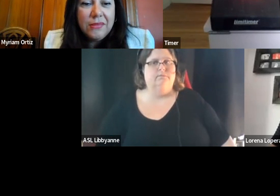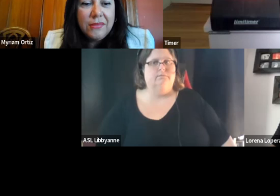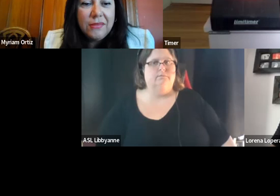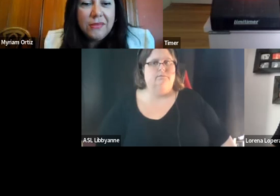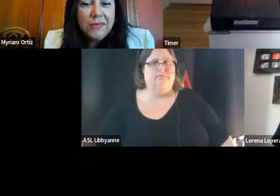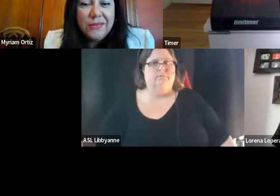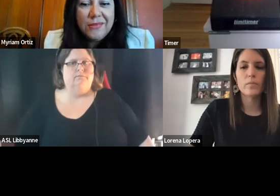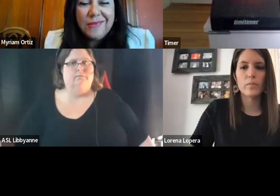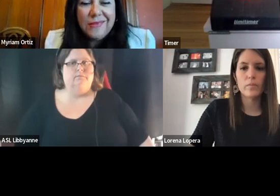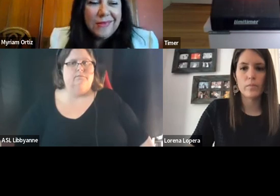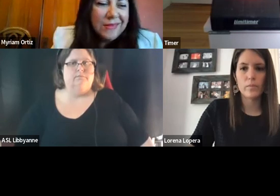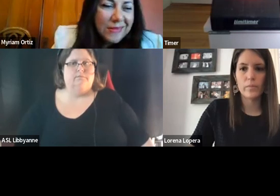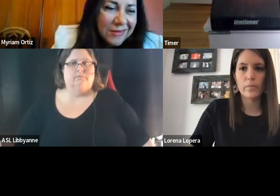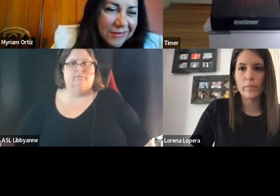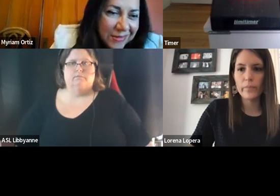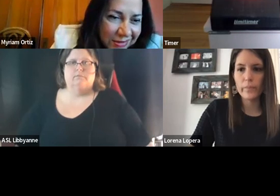Hello, good evening.